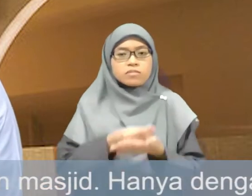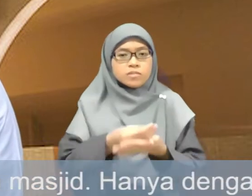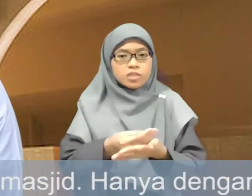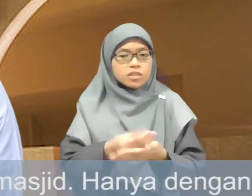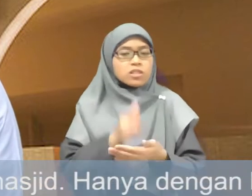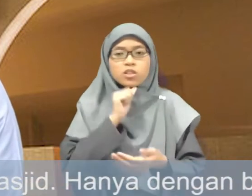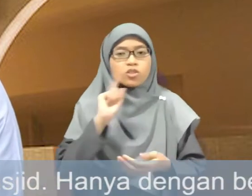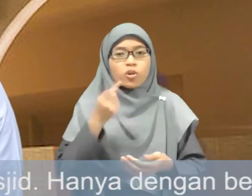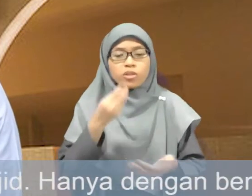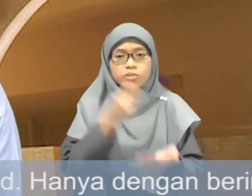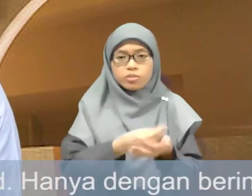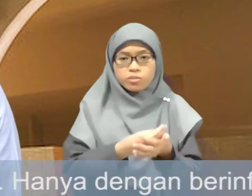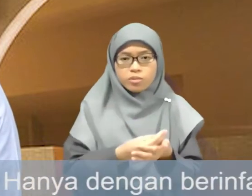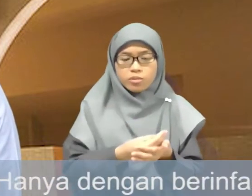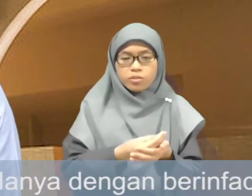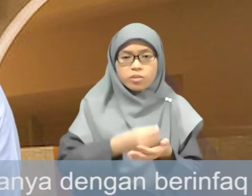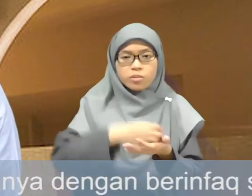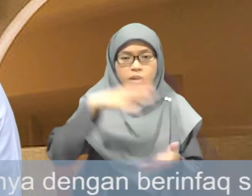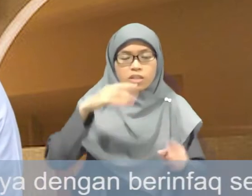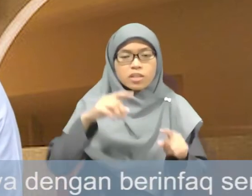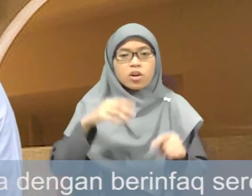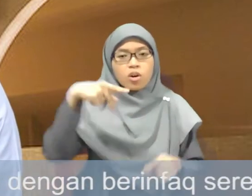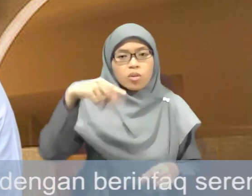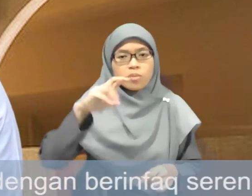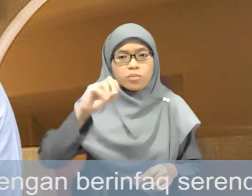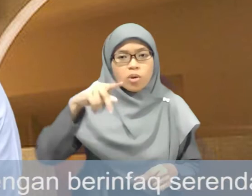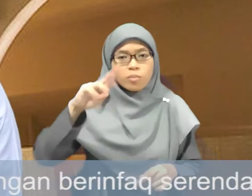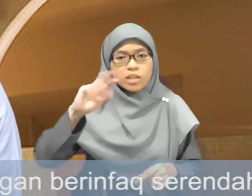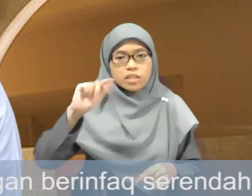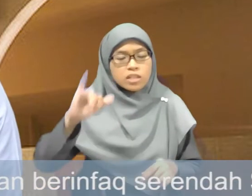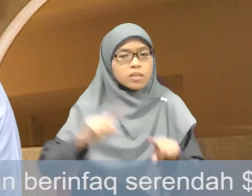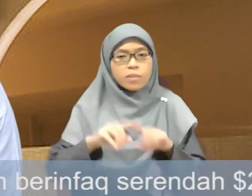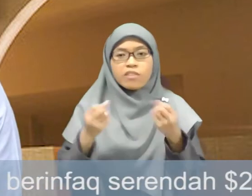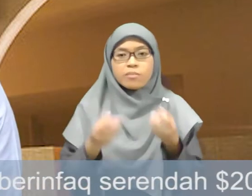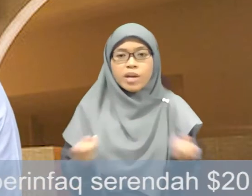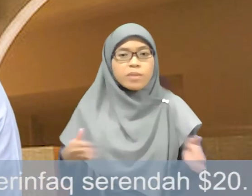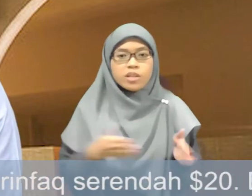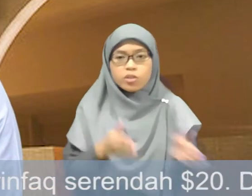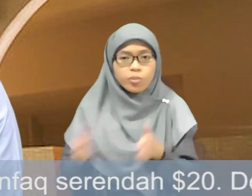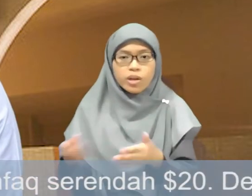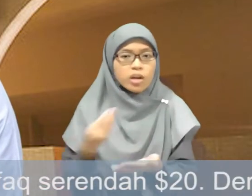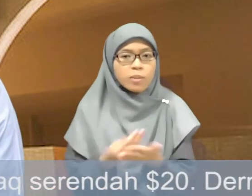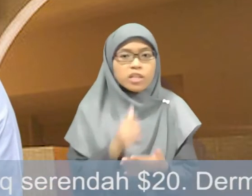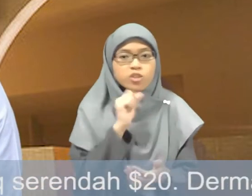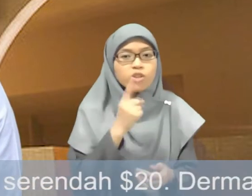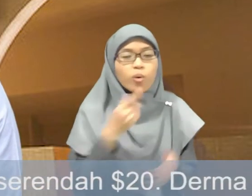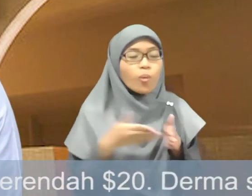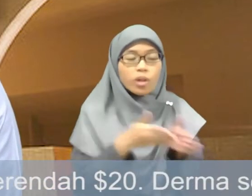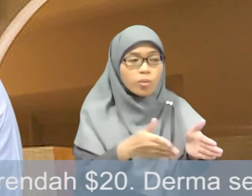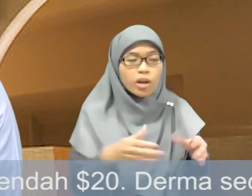Money is not the only platform to perform charity. With that, everyone has chance to do charity in their own